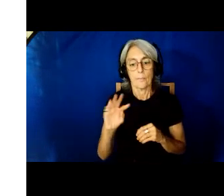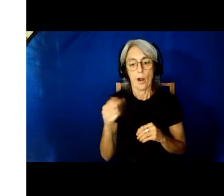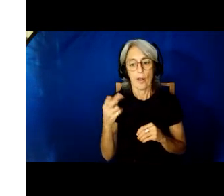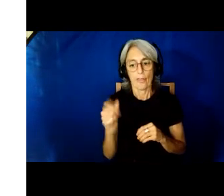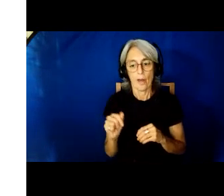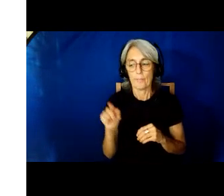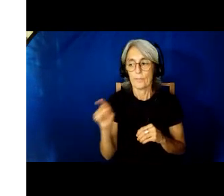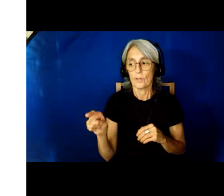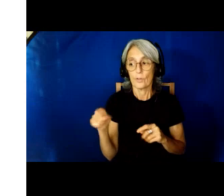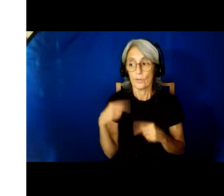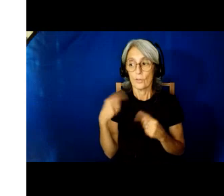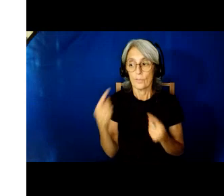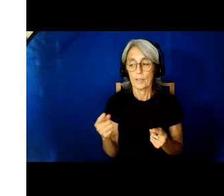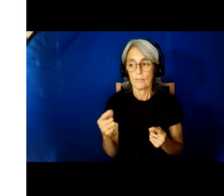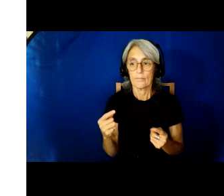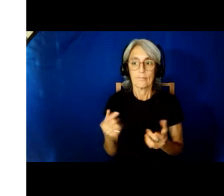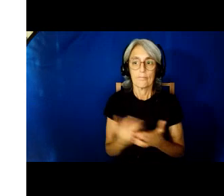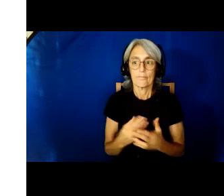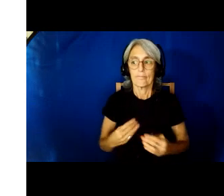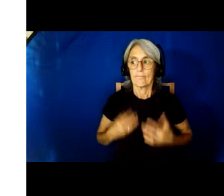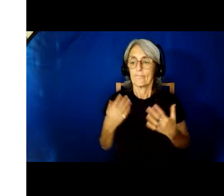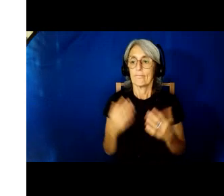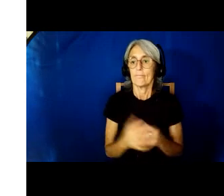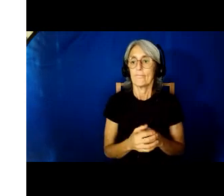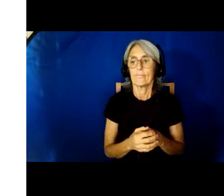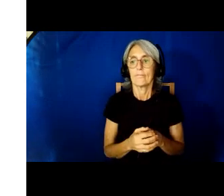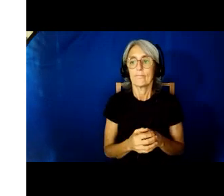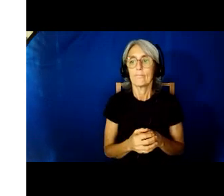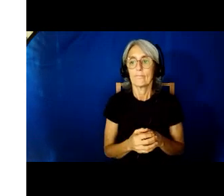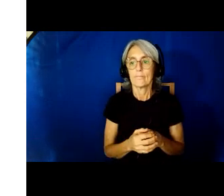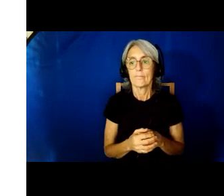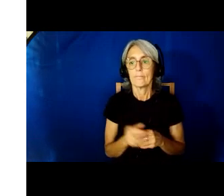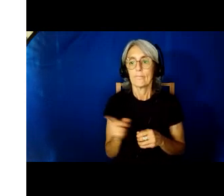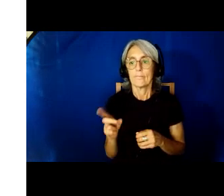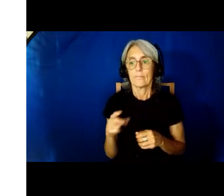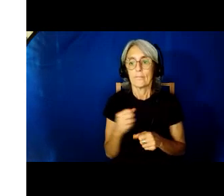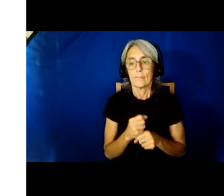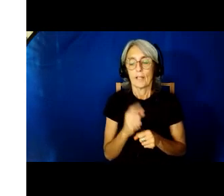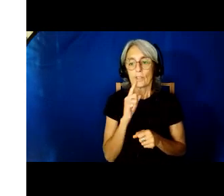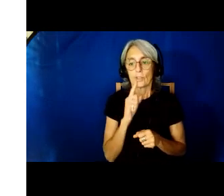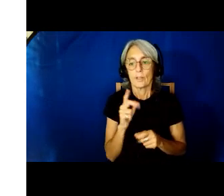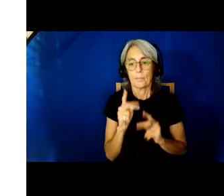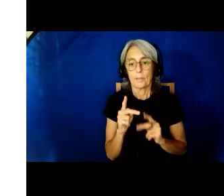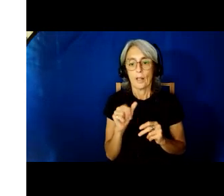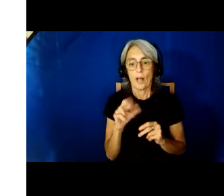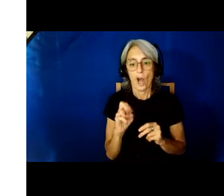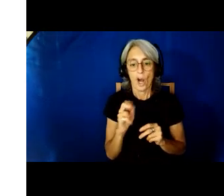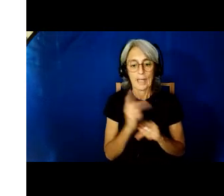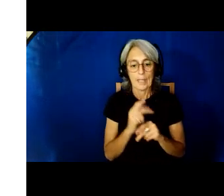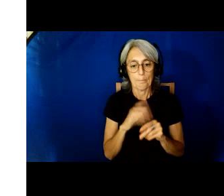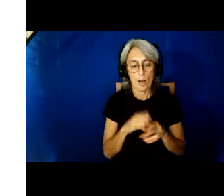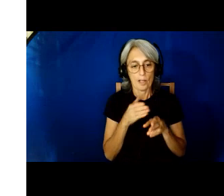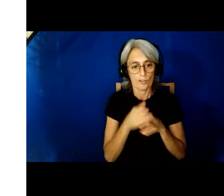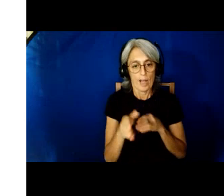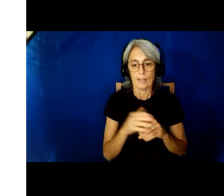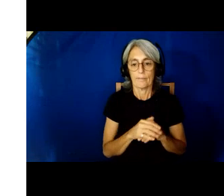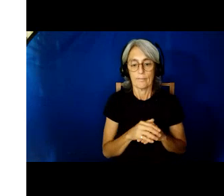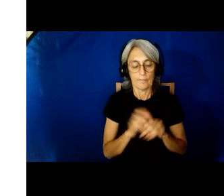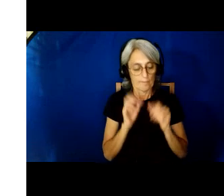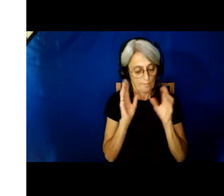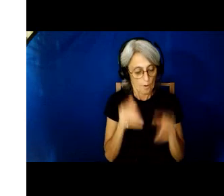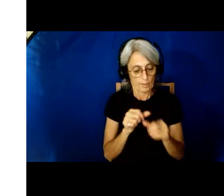a breath of fresh air in this committee and making sure that people keep on track and keep focused. So I